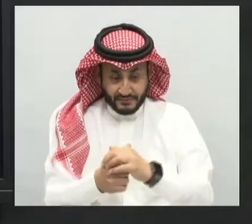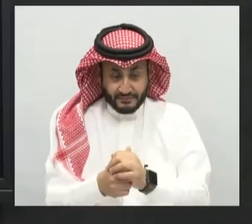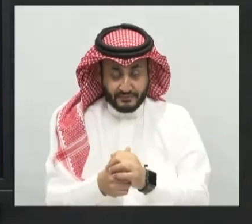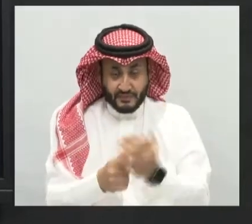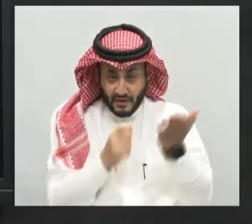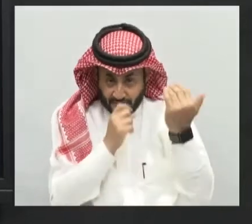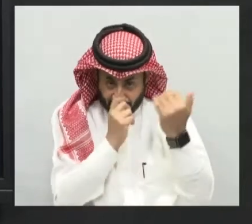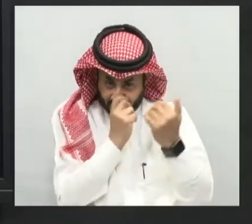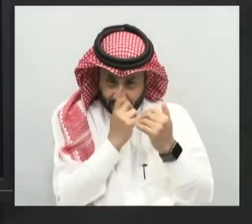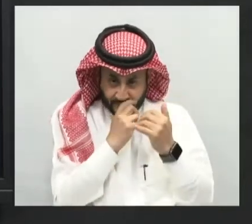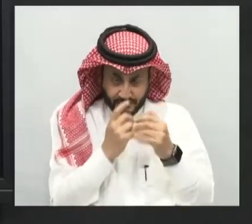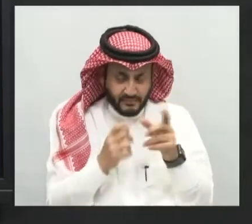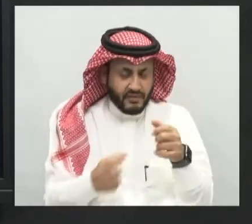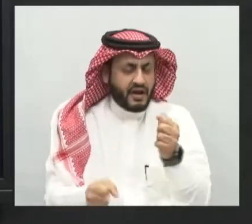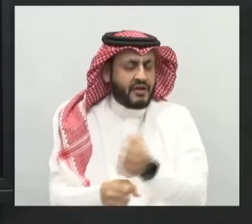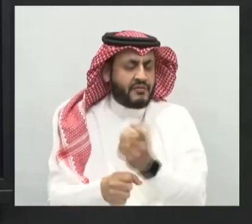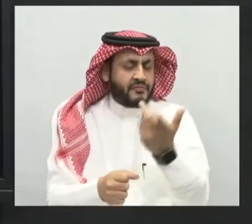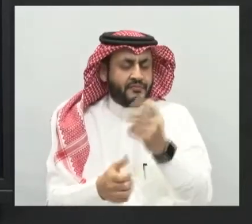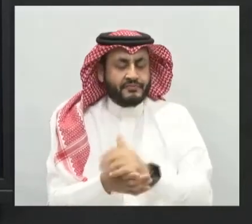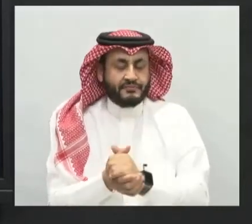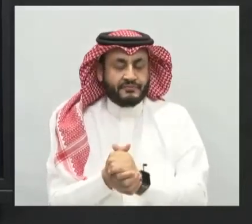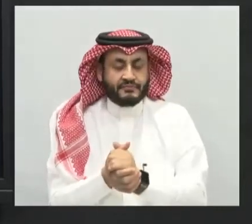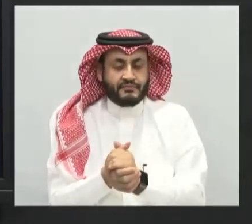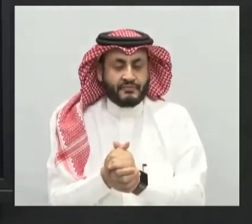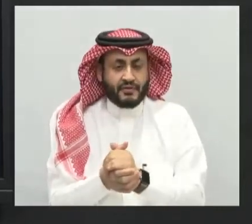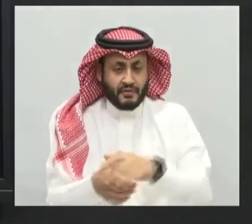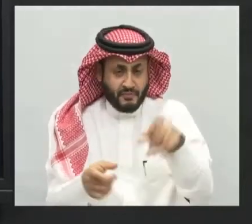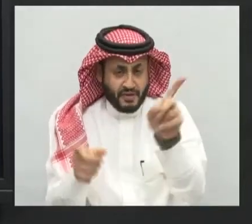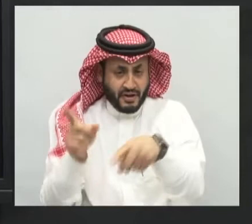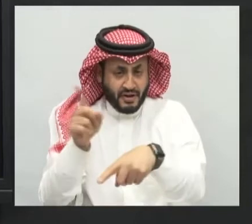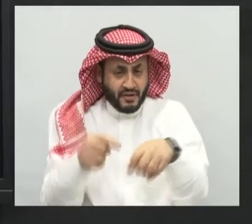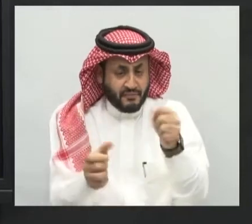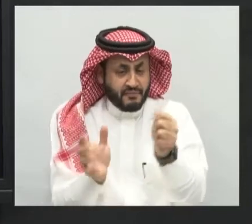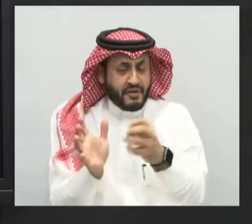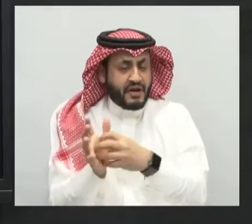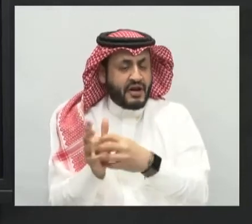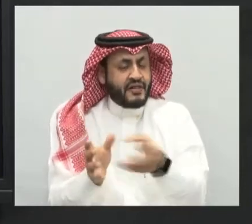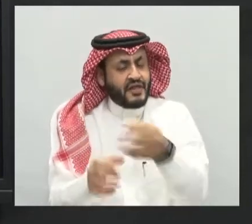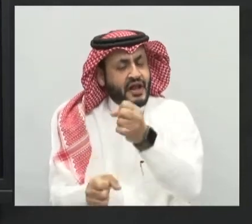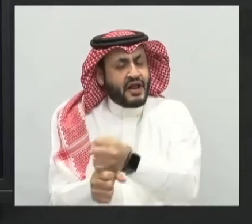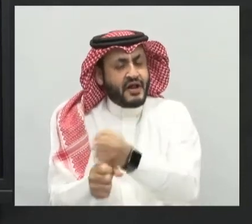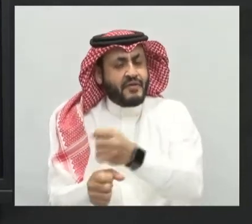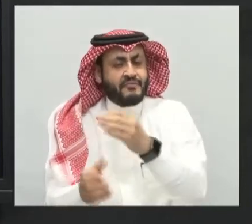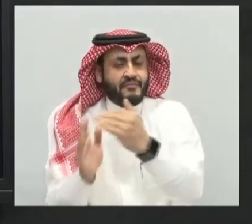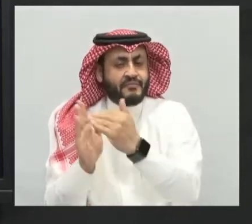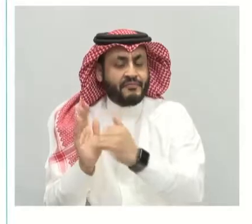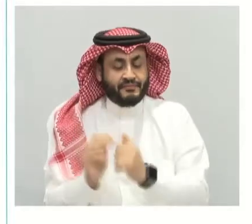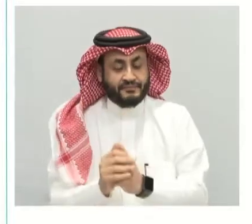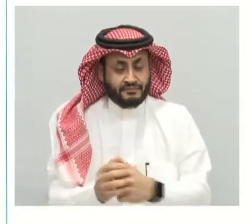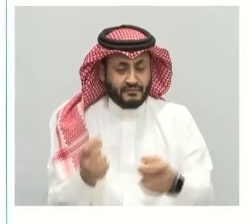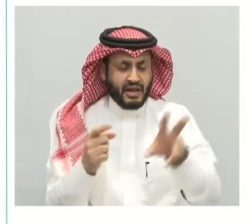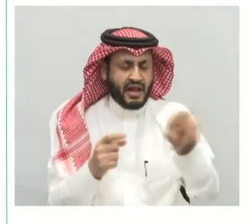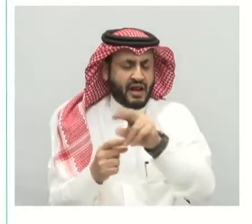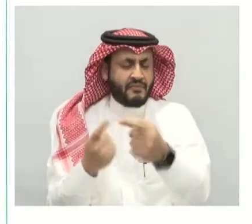in the beginning, what we need to do now is to match the places with the appropriate activity. For example, number